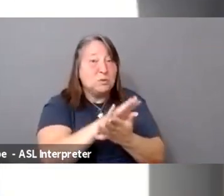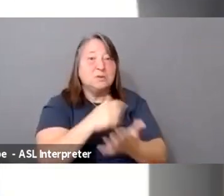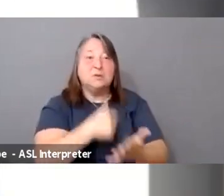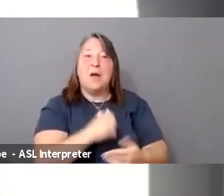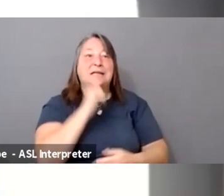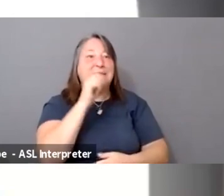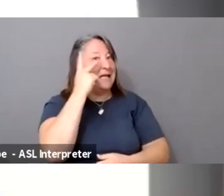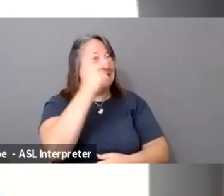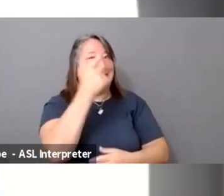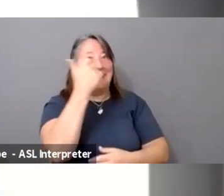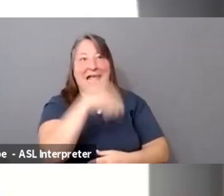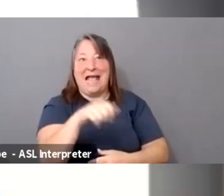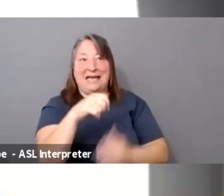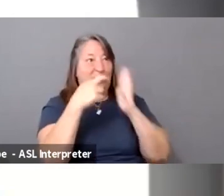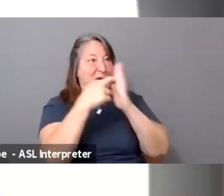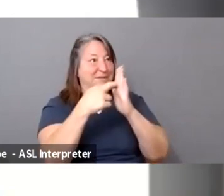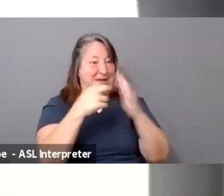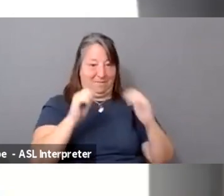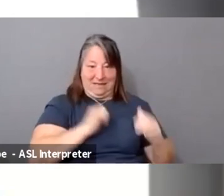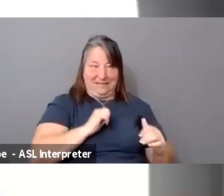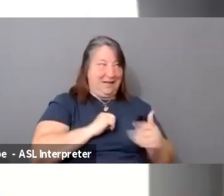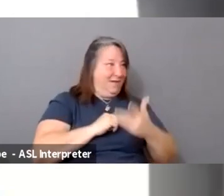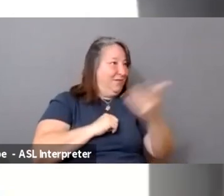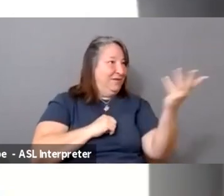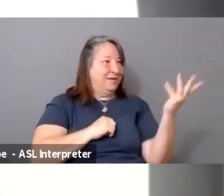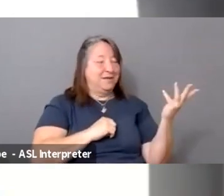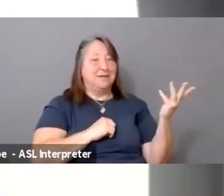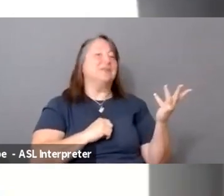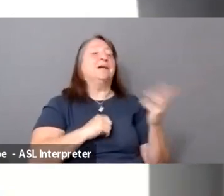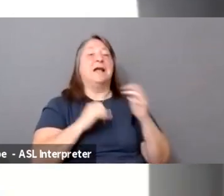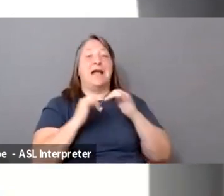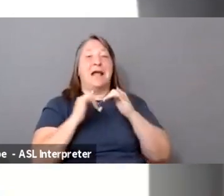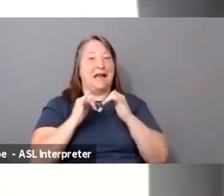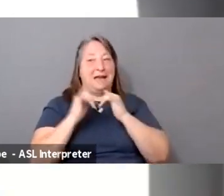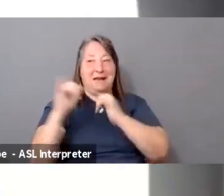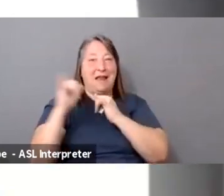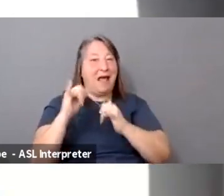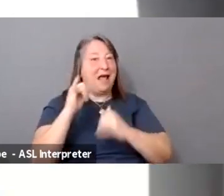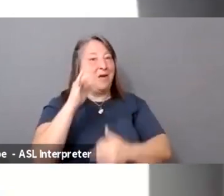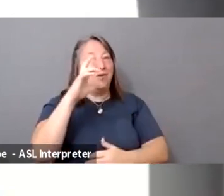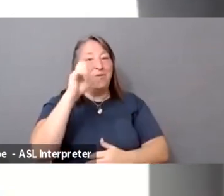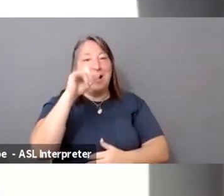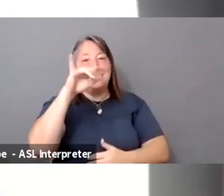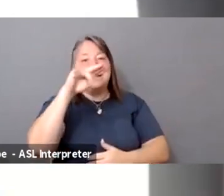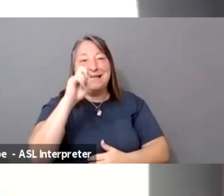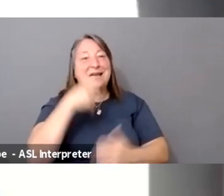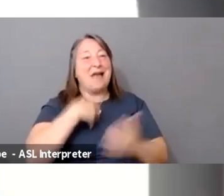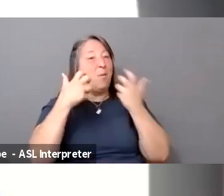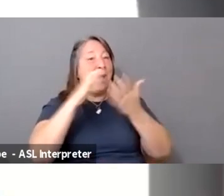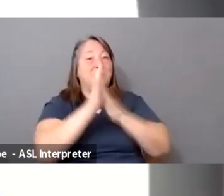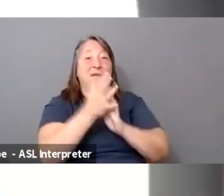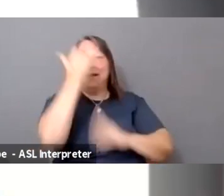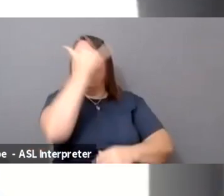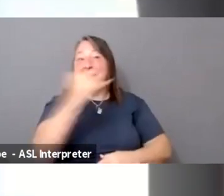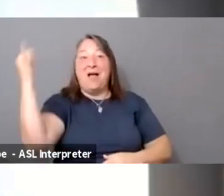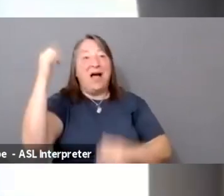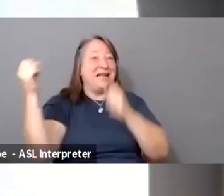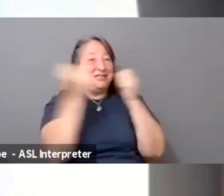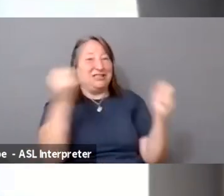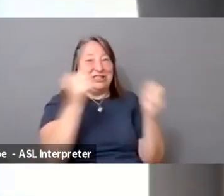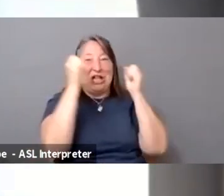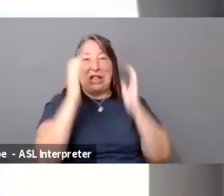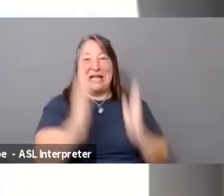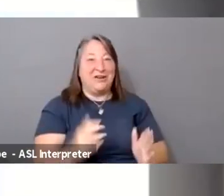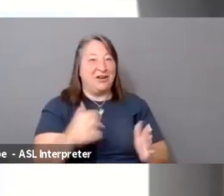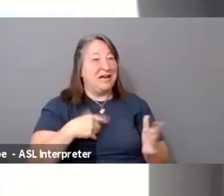see any representation of myself. And like Roslyn, I wanted to be the blonde cheerleader and hated, you